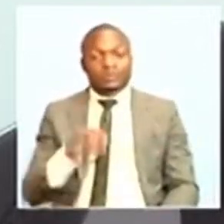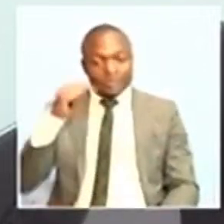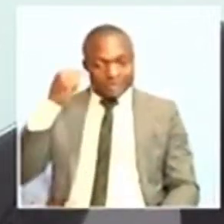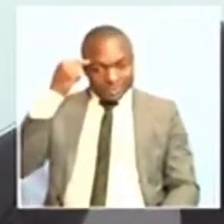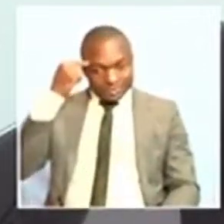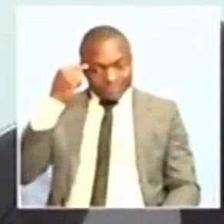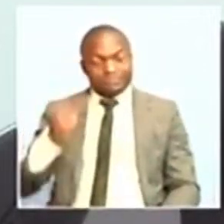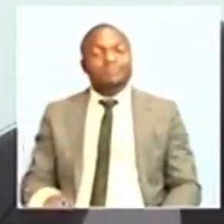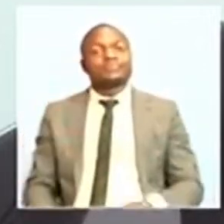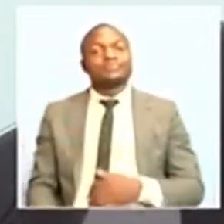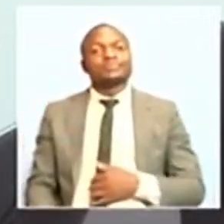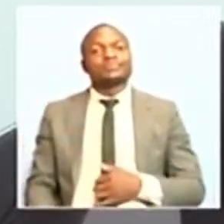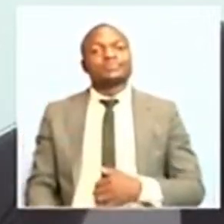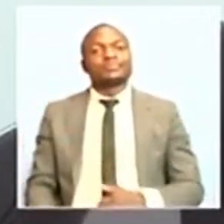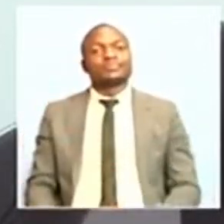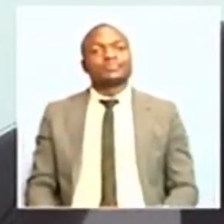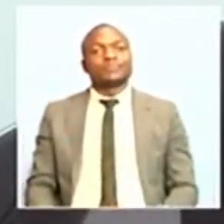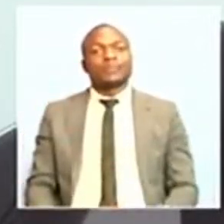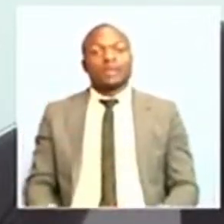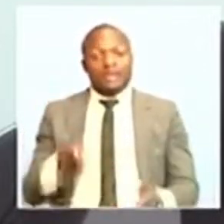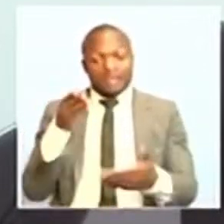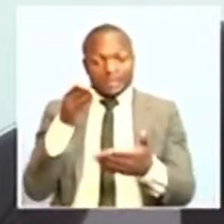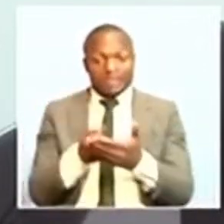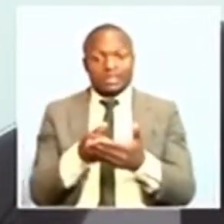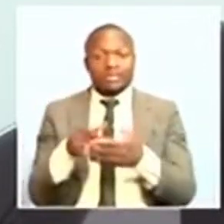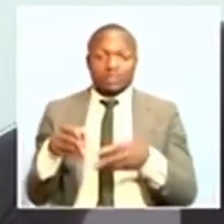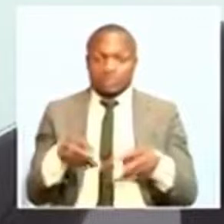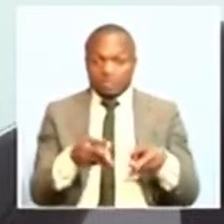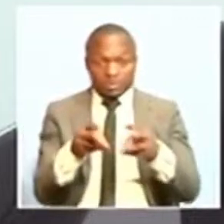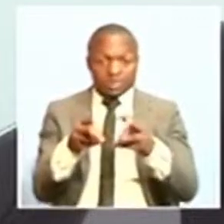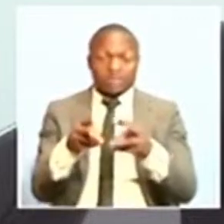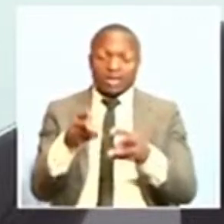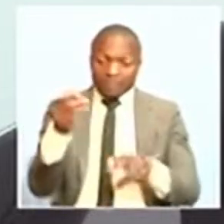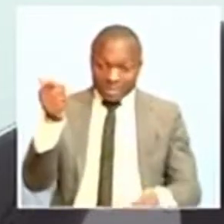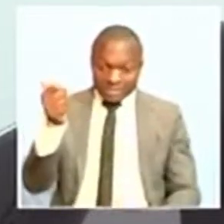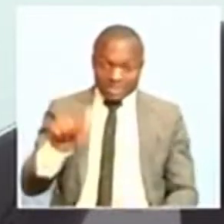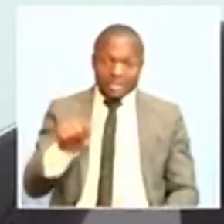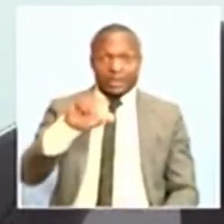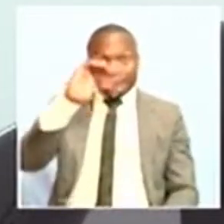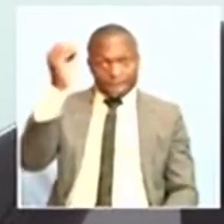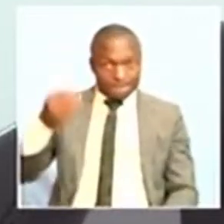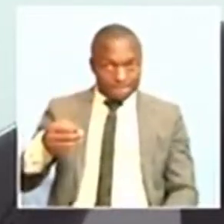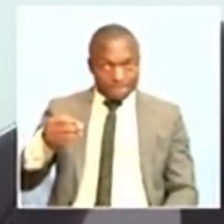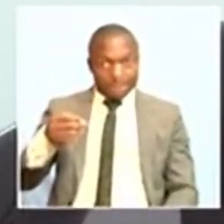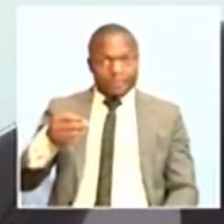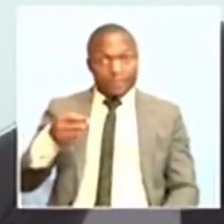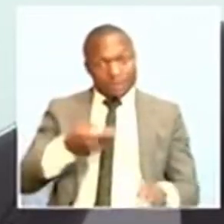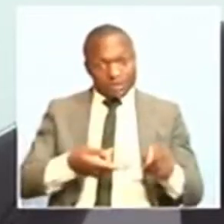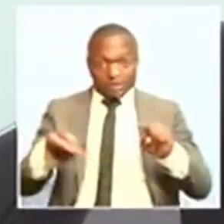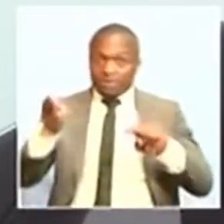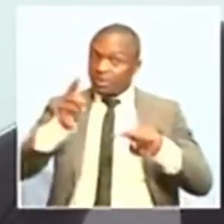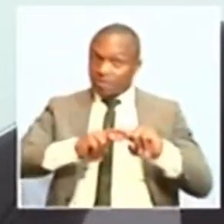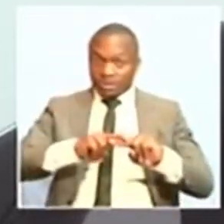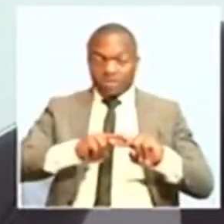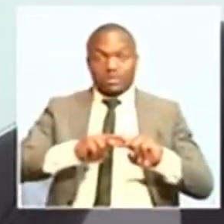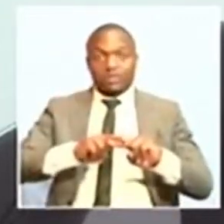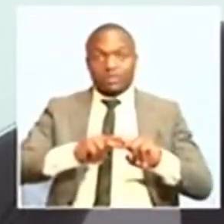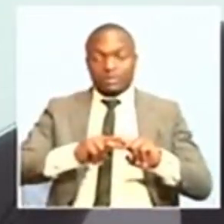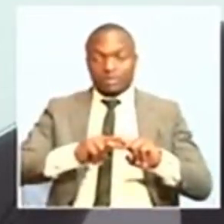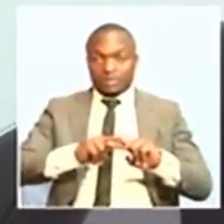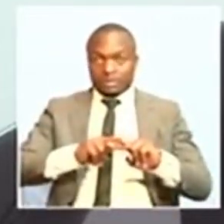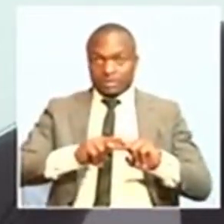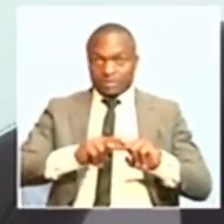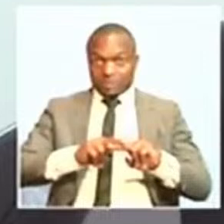government. And this measure of 10% is going to enhance revenue collection from this